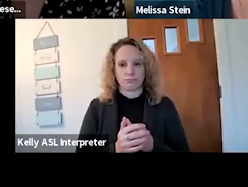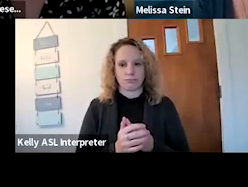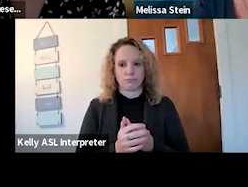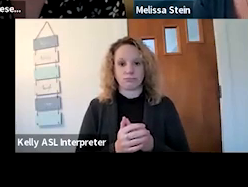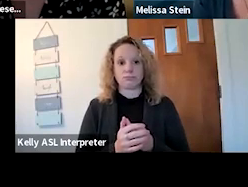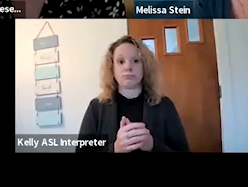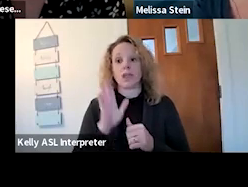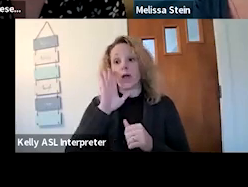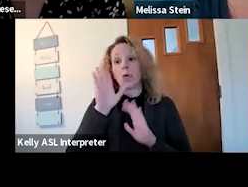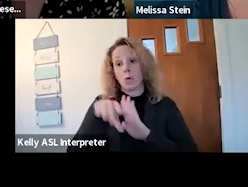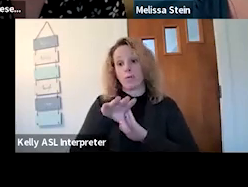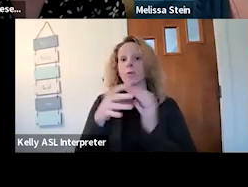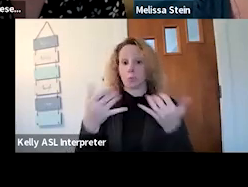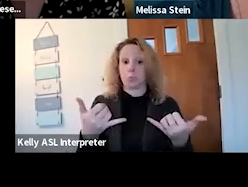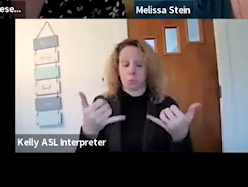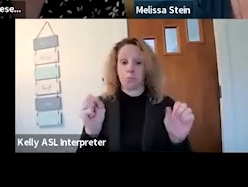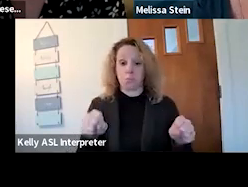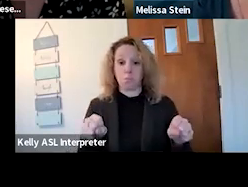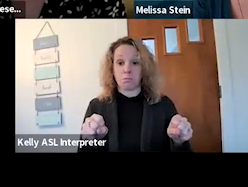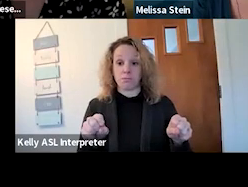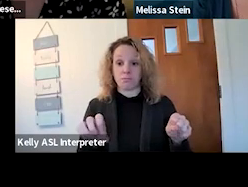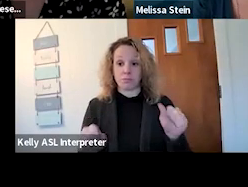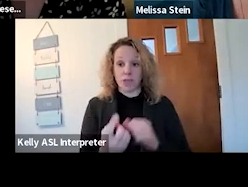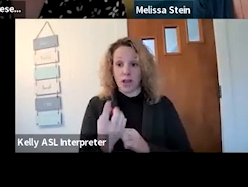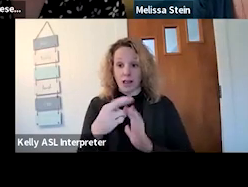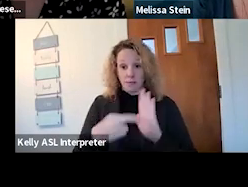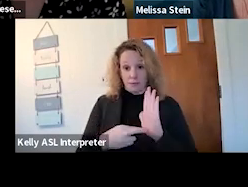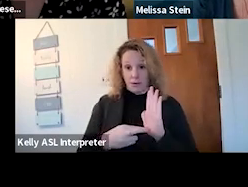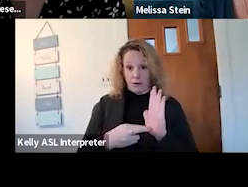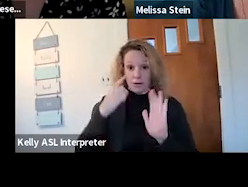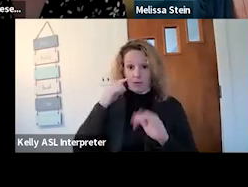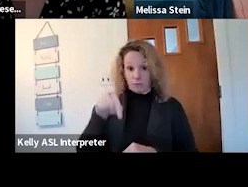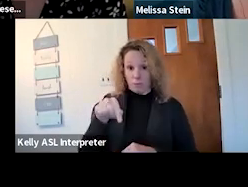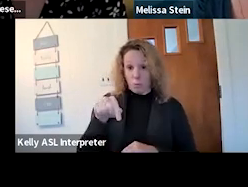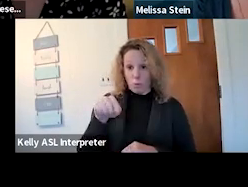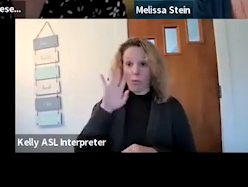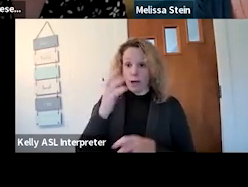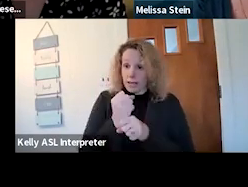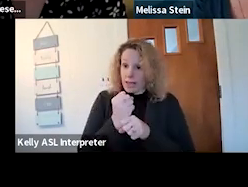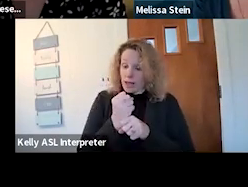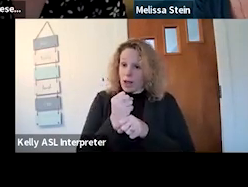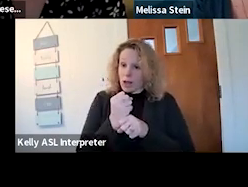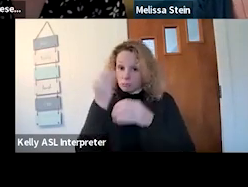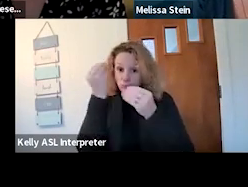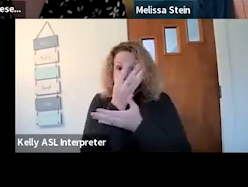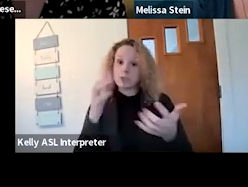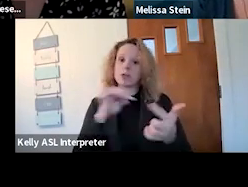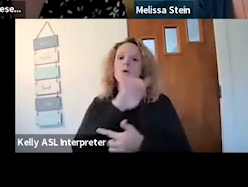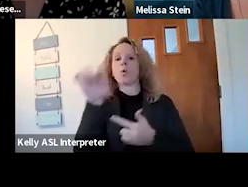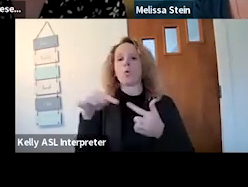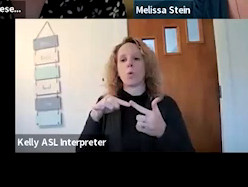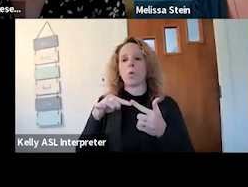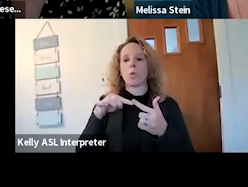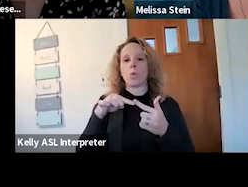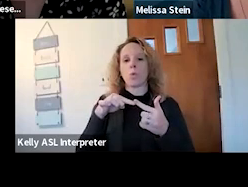The webinar is being recorded, and everyone who's registered for this event will receive a notification when the webinar